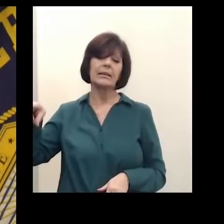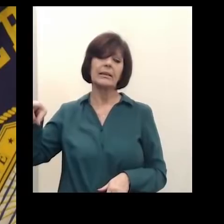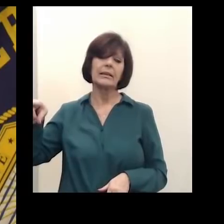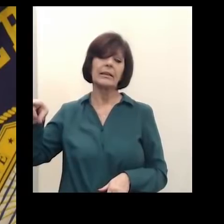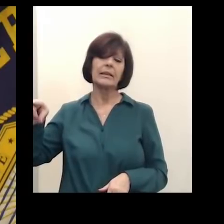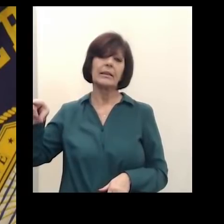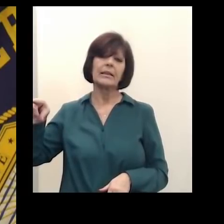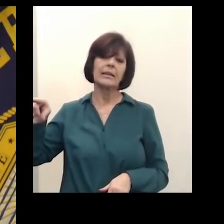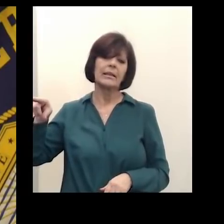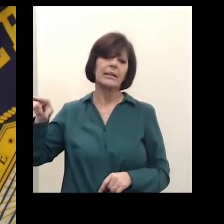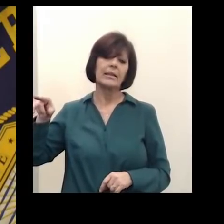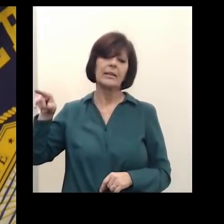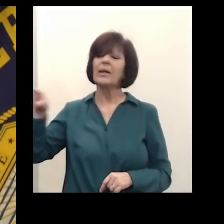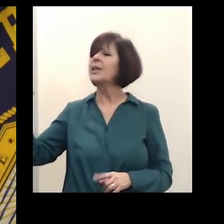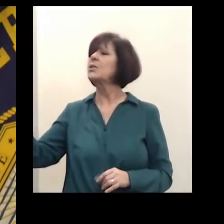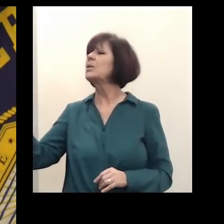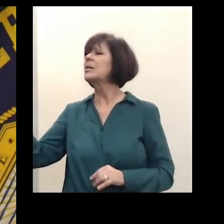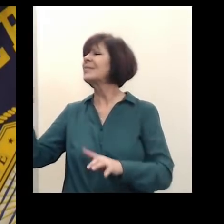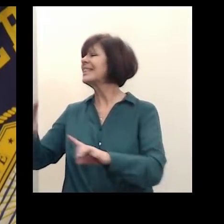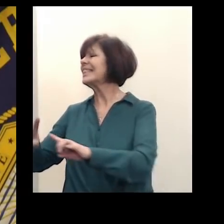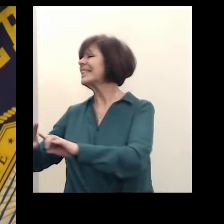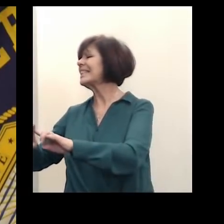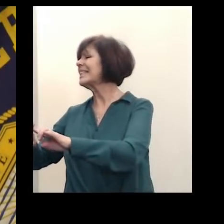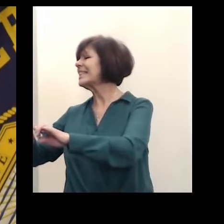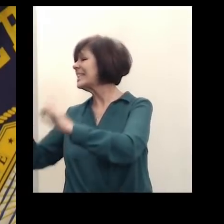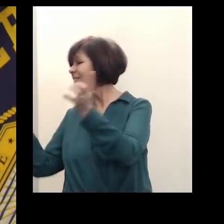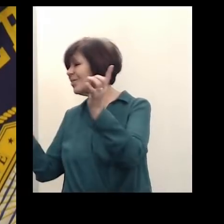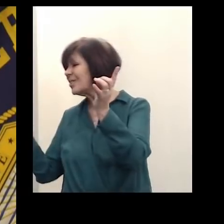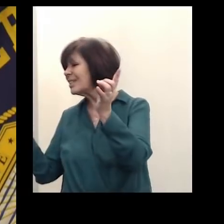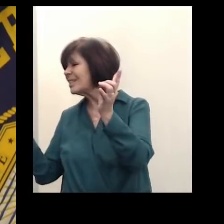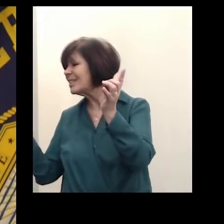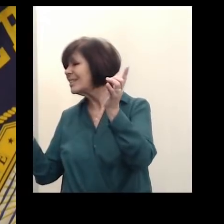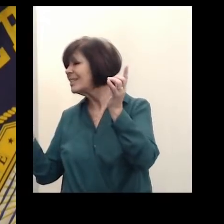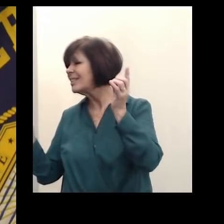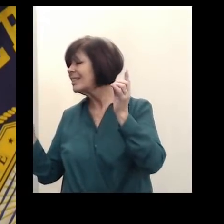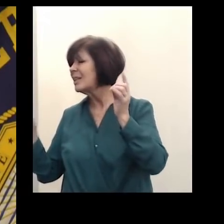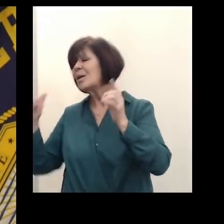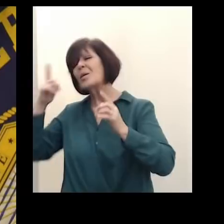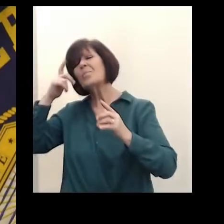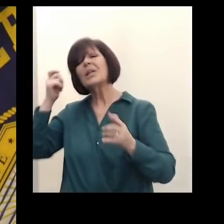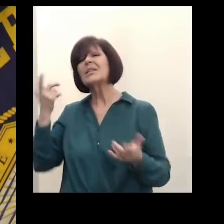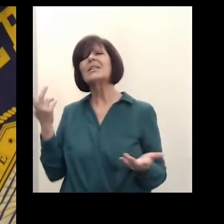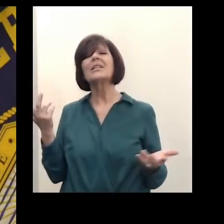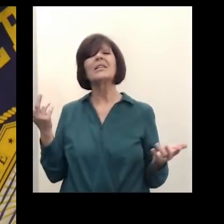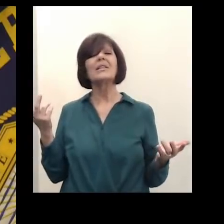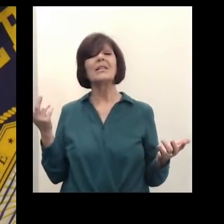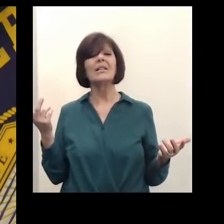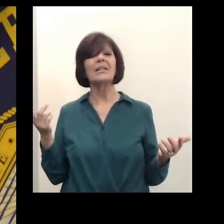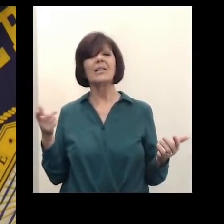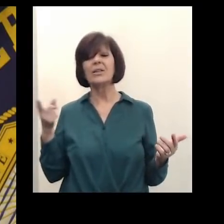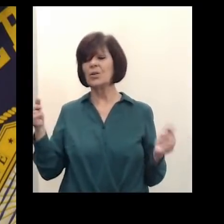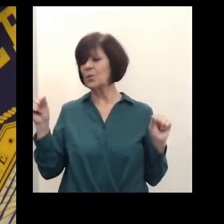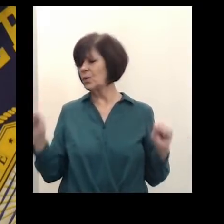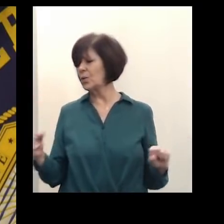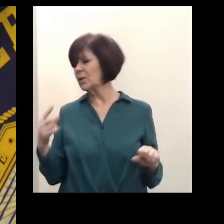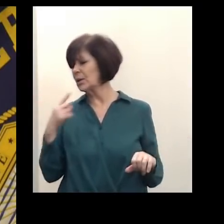threshold? I mean, are they assessing their stuff differently? Because you could say, well, they